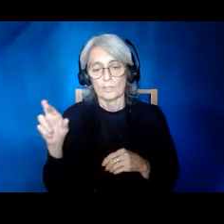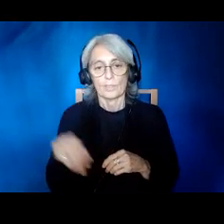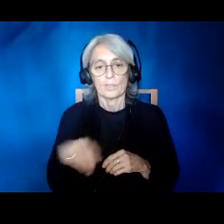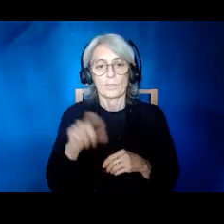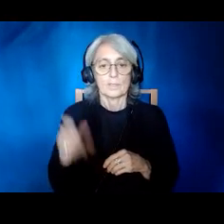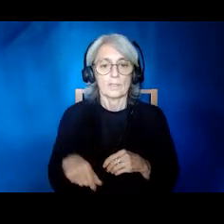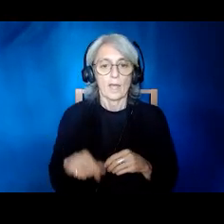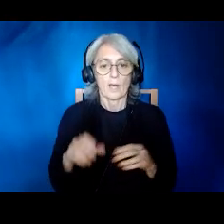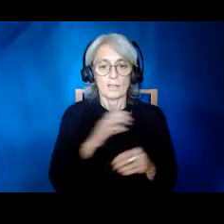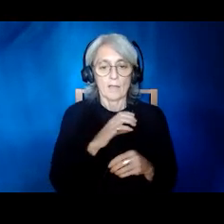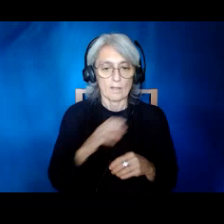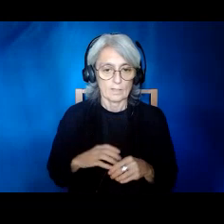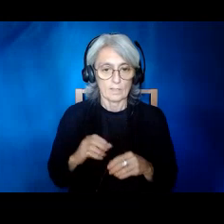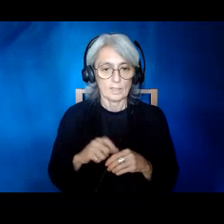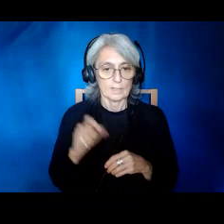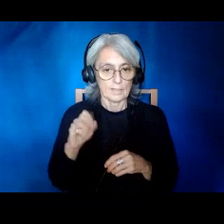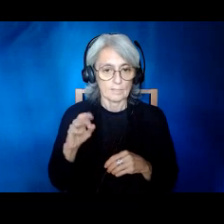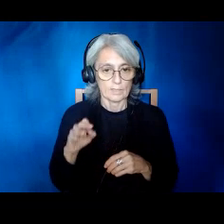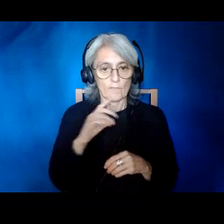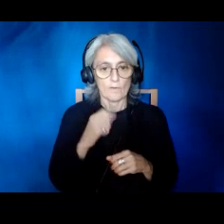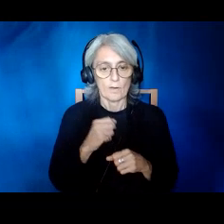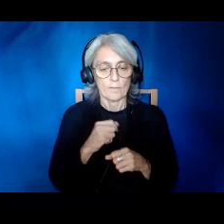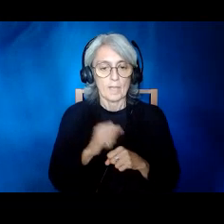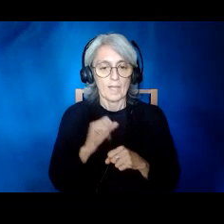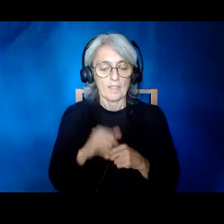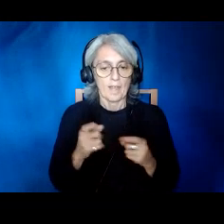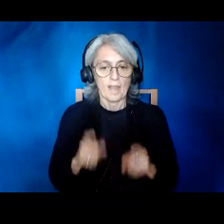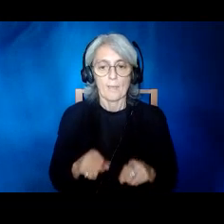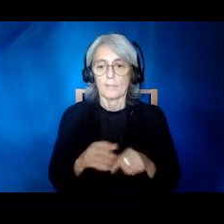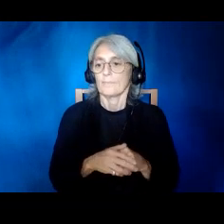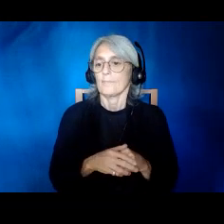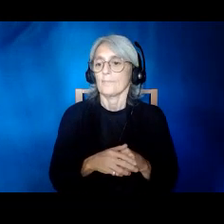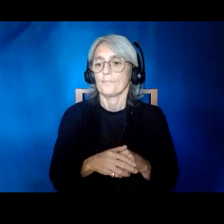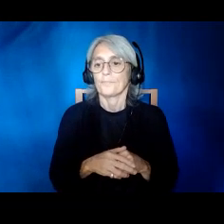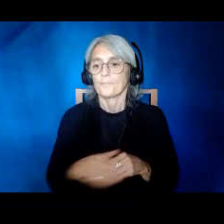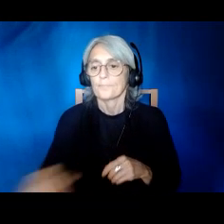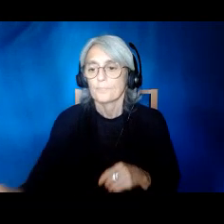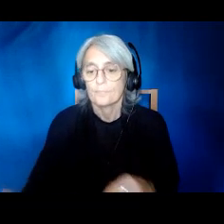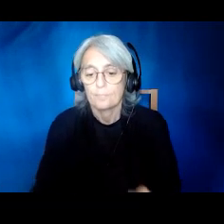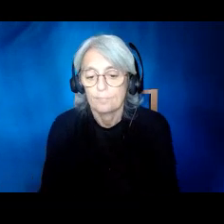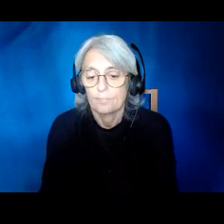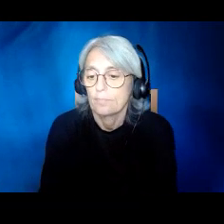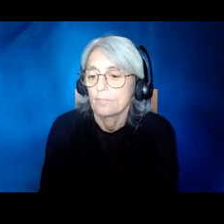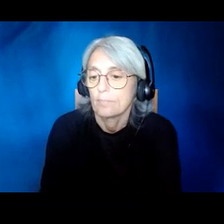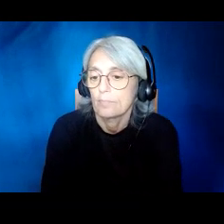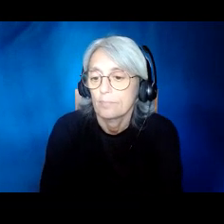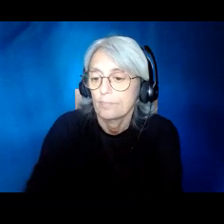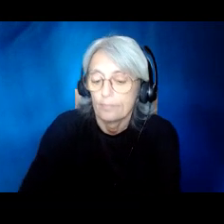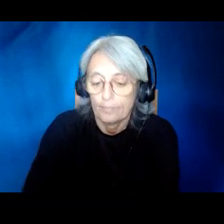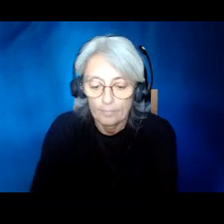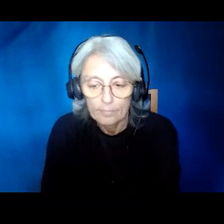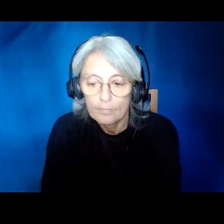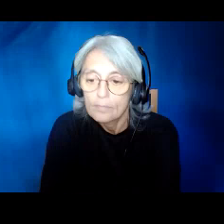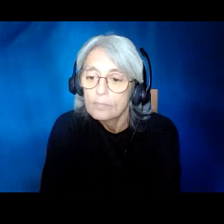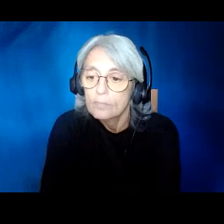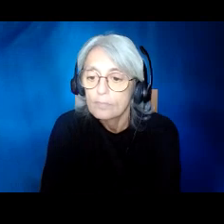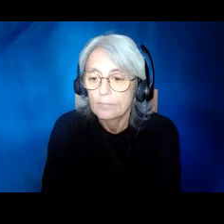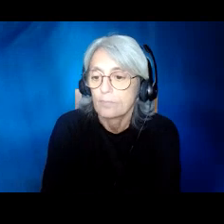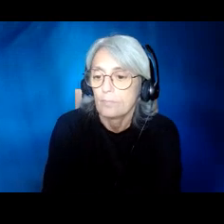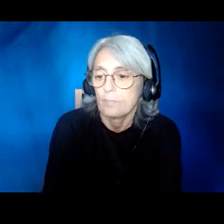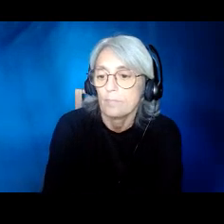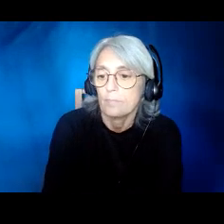consulate in San Francisco for making this visit possible. Next slide, please. This is a photo of